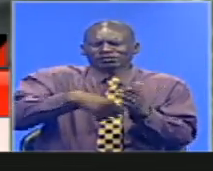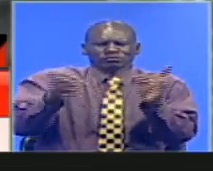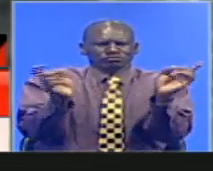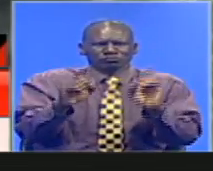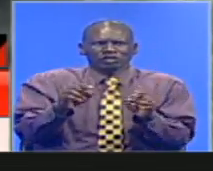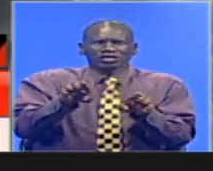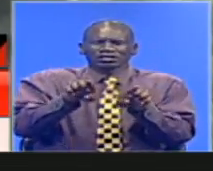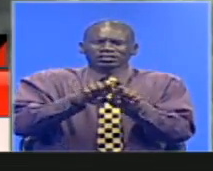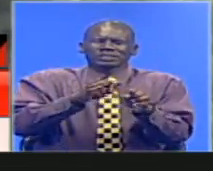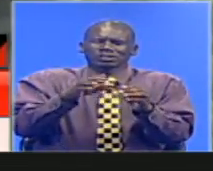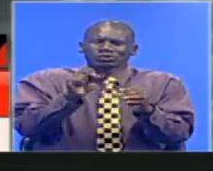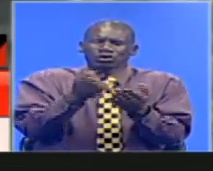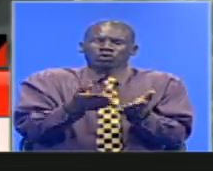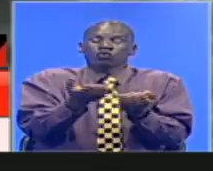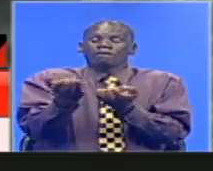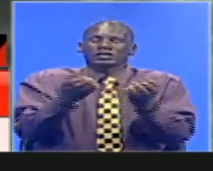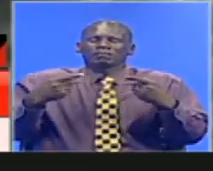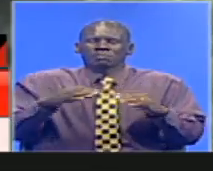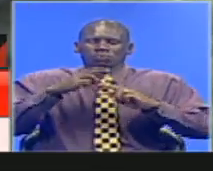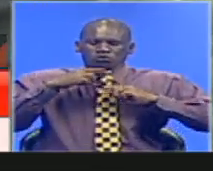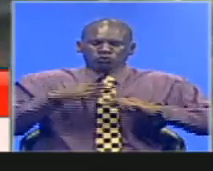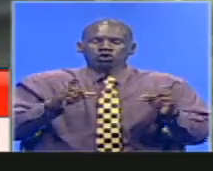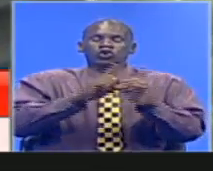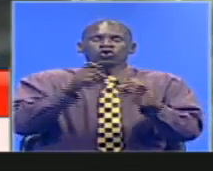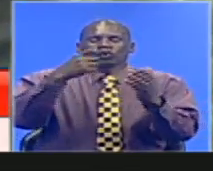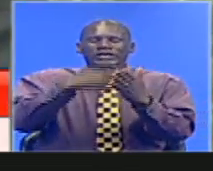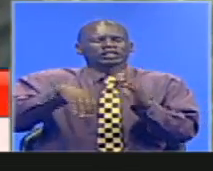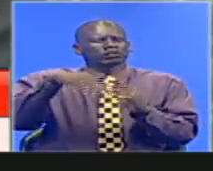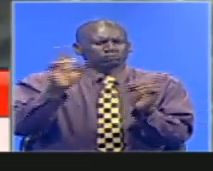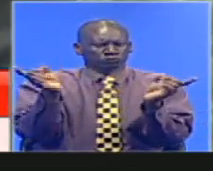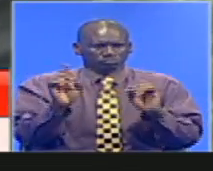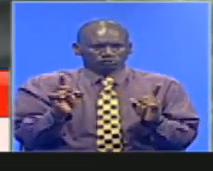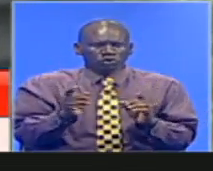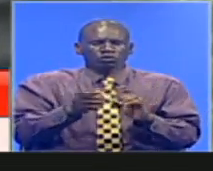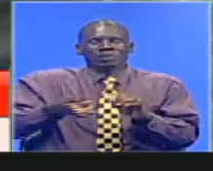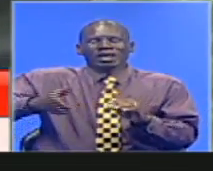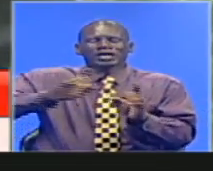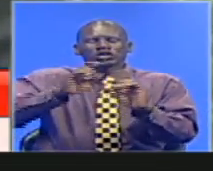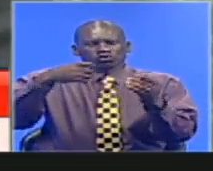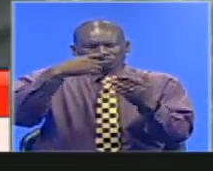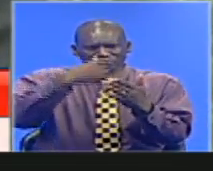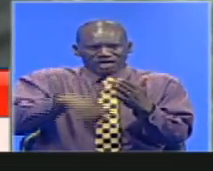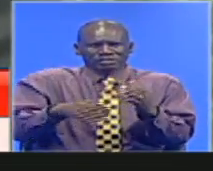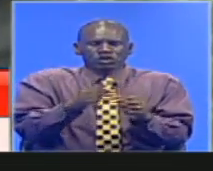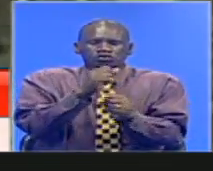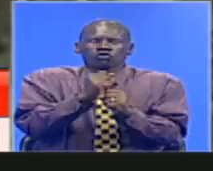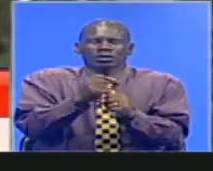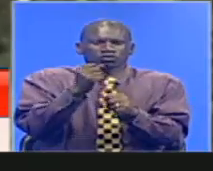watu wa biashara mu relax, hakuna kodi itaongezwa yenye itafanya kazi yenu ikuwe ngumu.